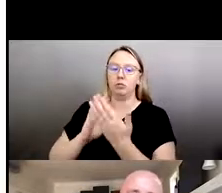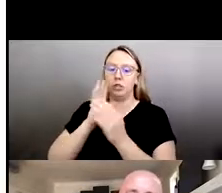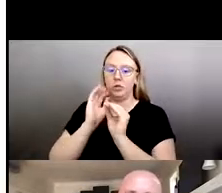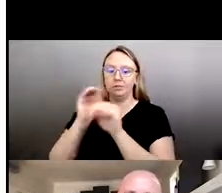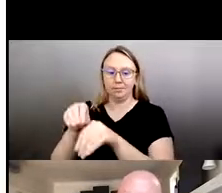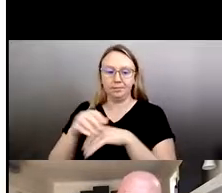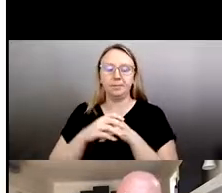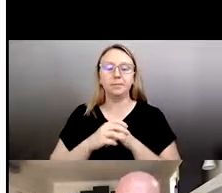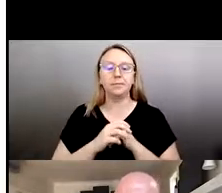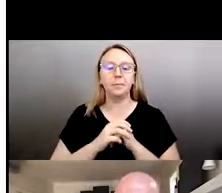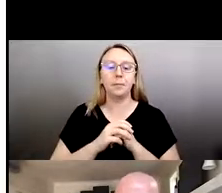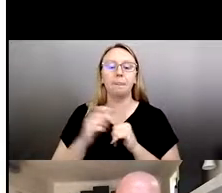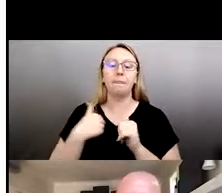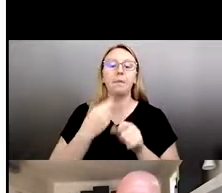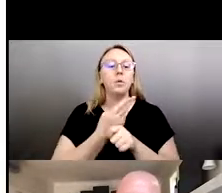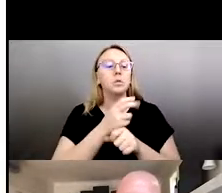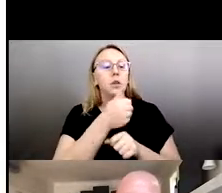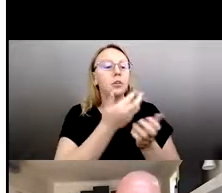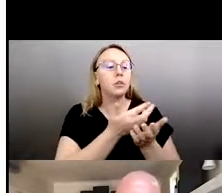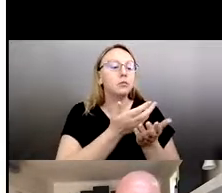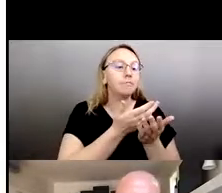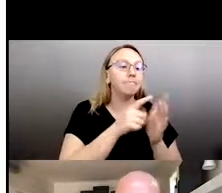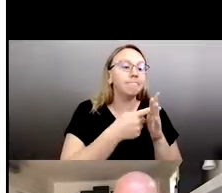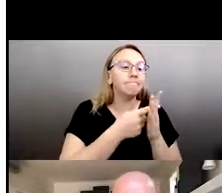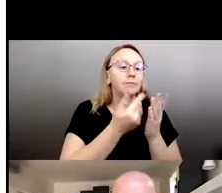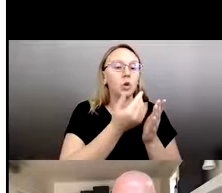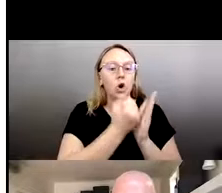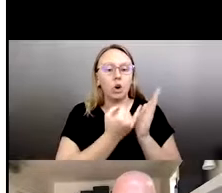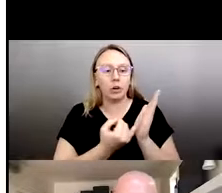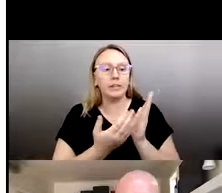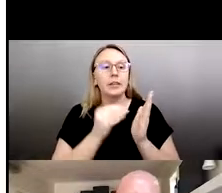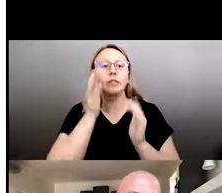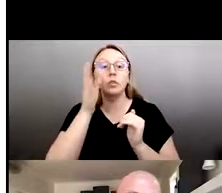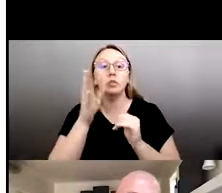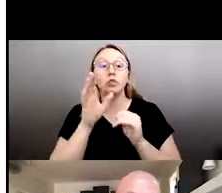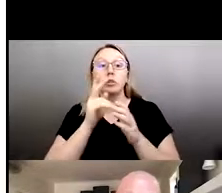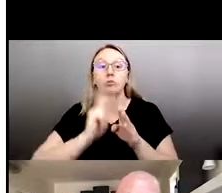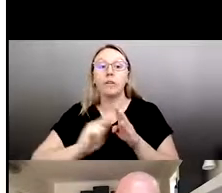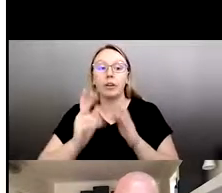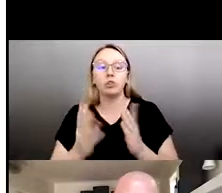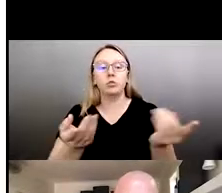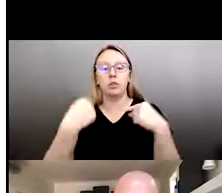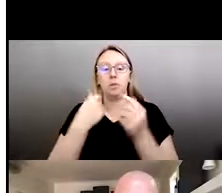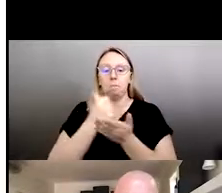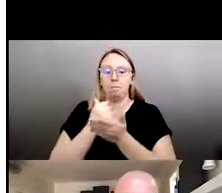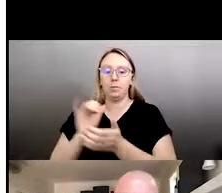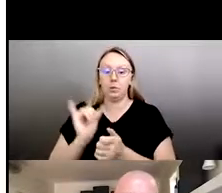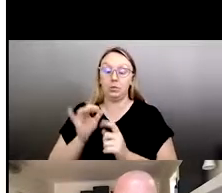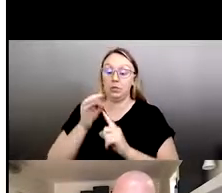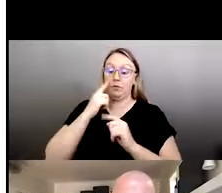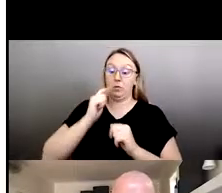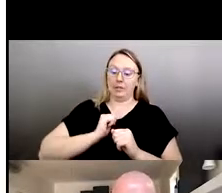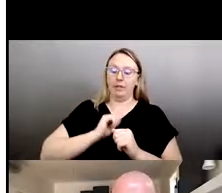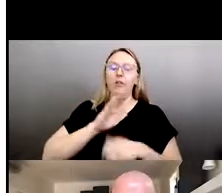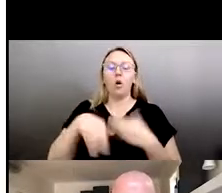resource for emerging artists and to give future museum professionals hands-on work experience. So other than myself, all of our staff members are actually